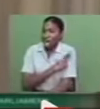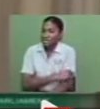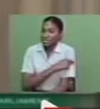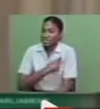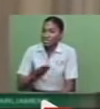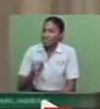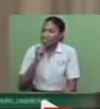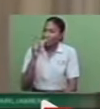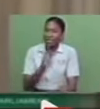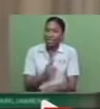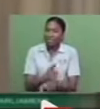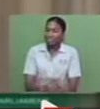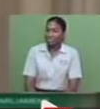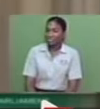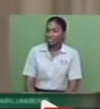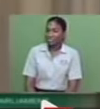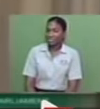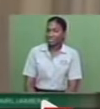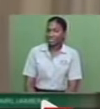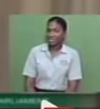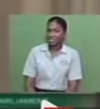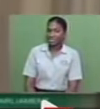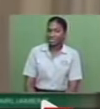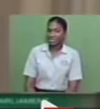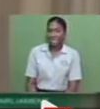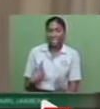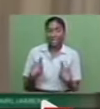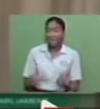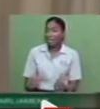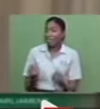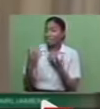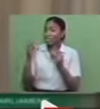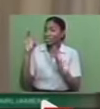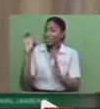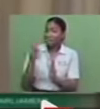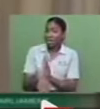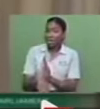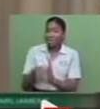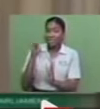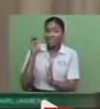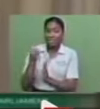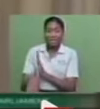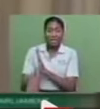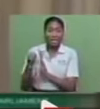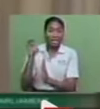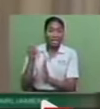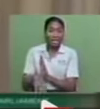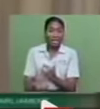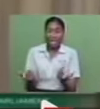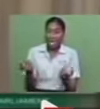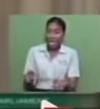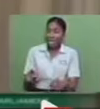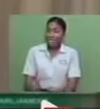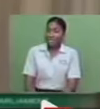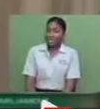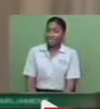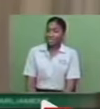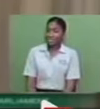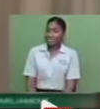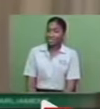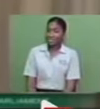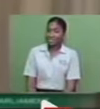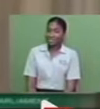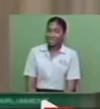number of crimes against women, I turn to another matter, and I think the Honourable Minister mentioned these special units that the TTPS has launched. Crimes